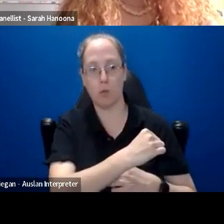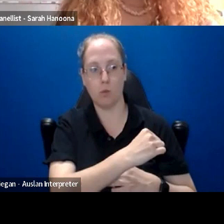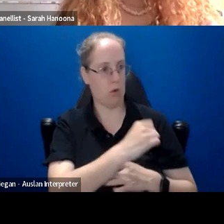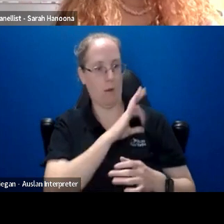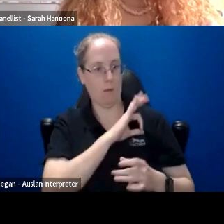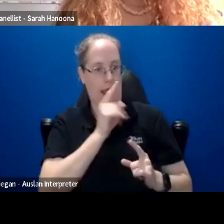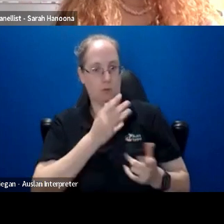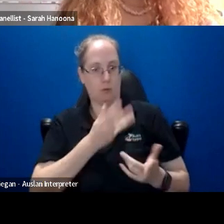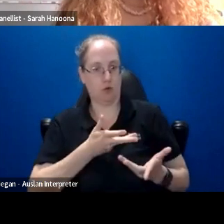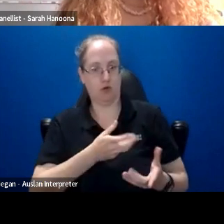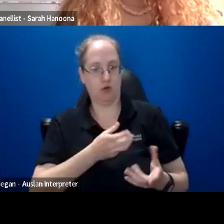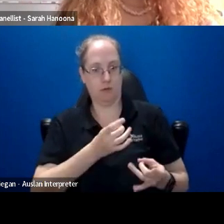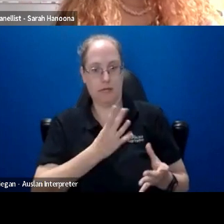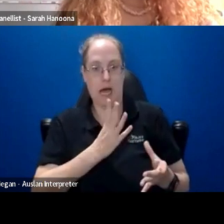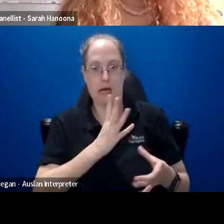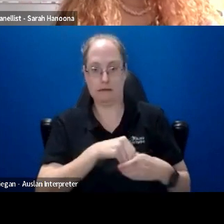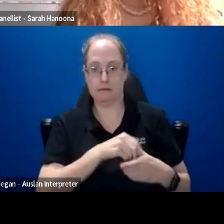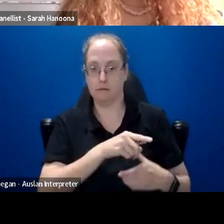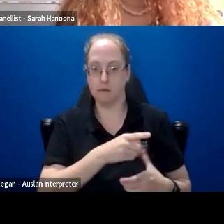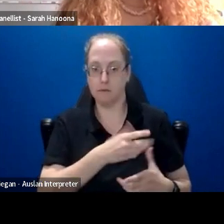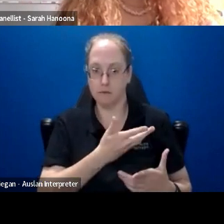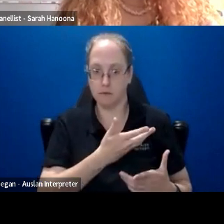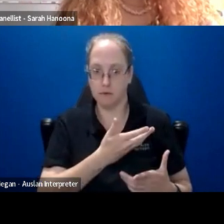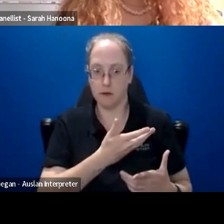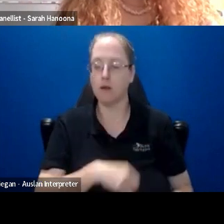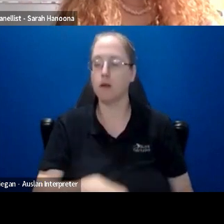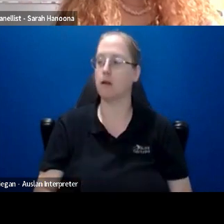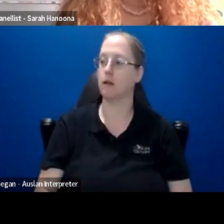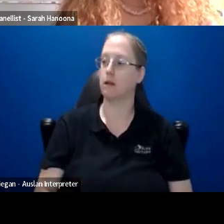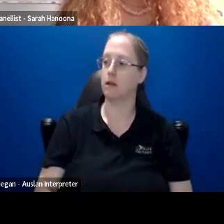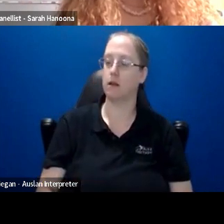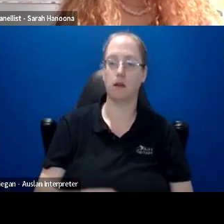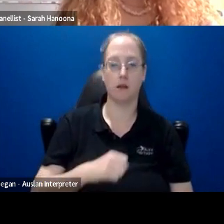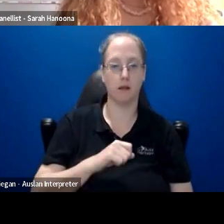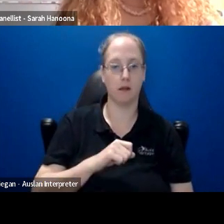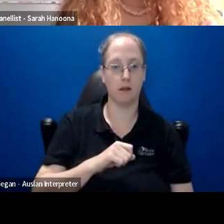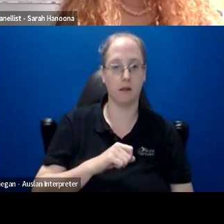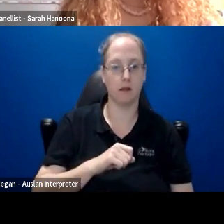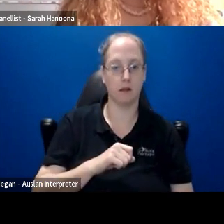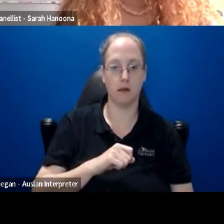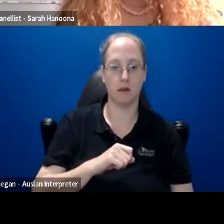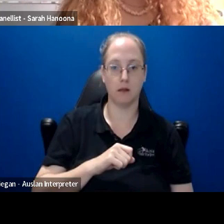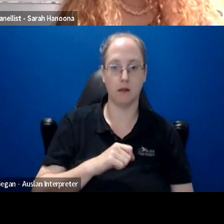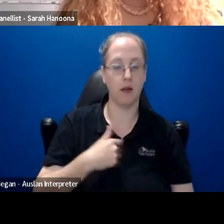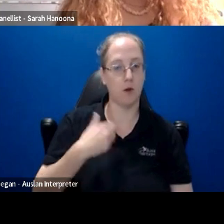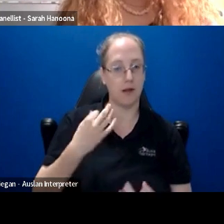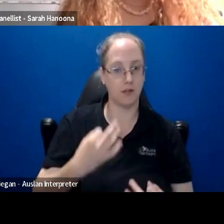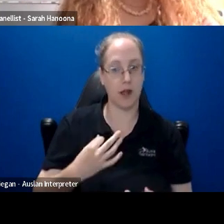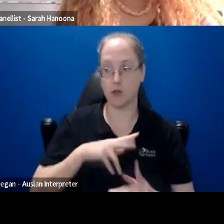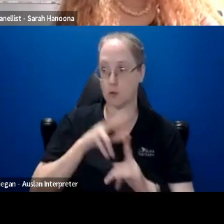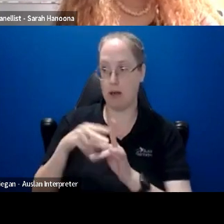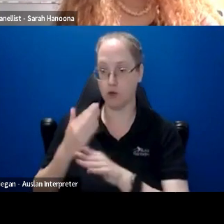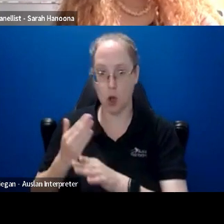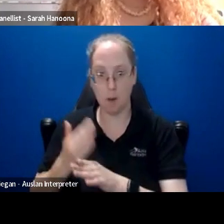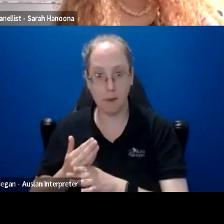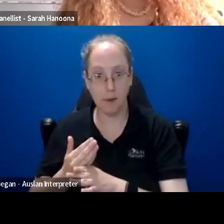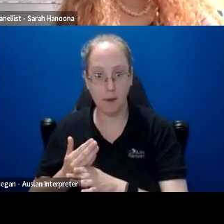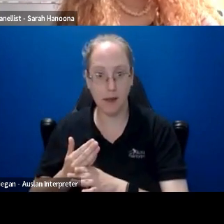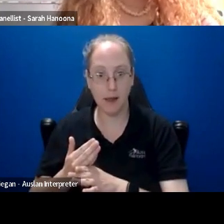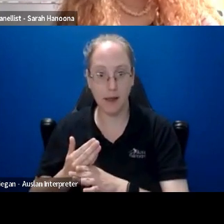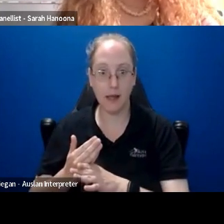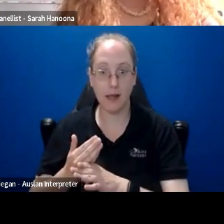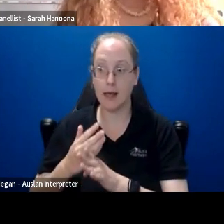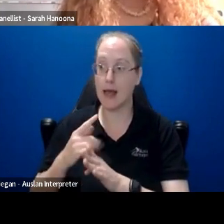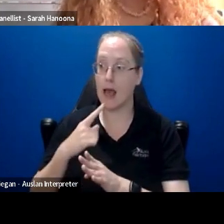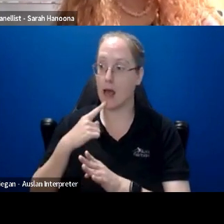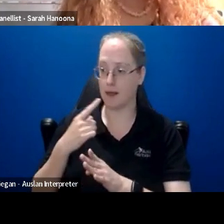to start my studies, and then I go to like, you know, I decide to apply for jobs and stuff, and I see that I